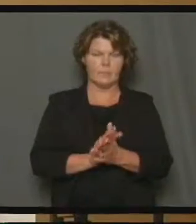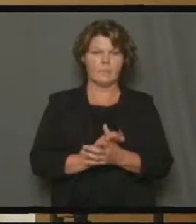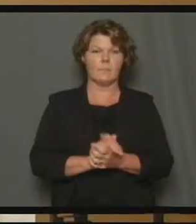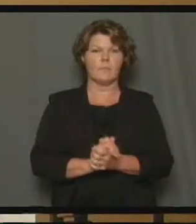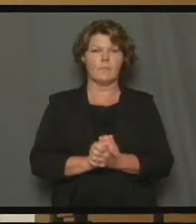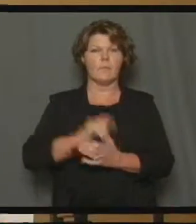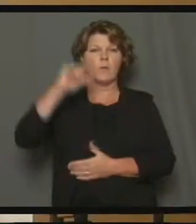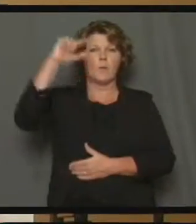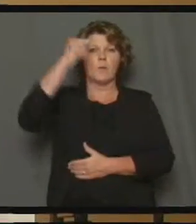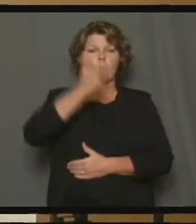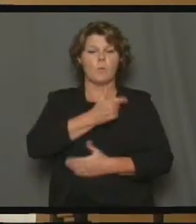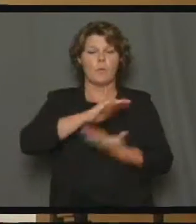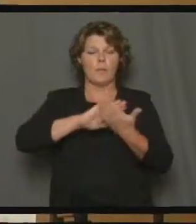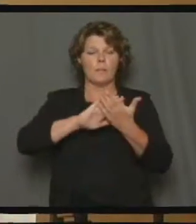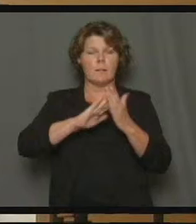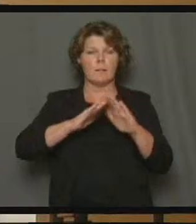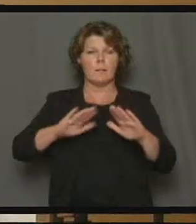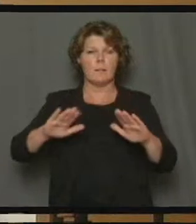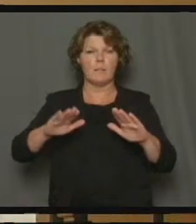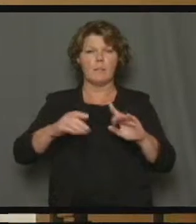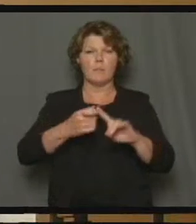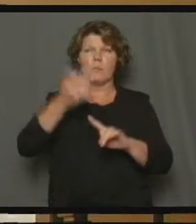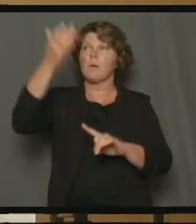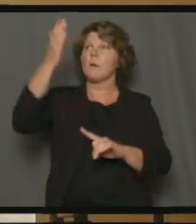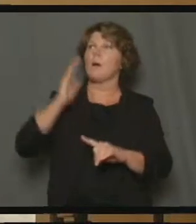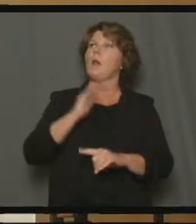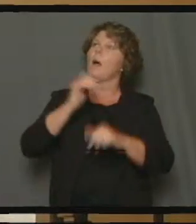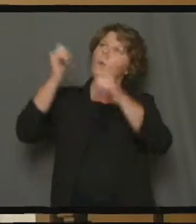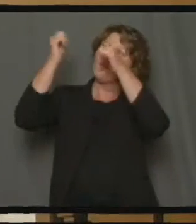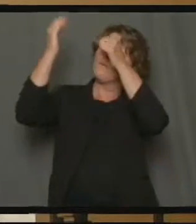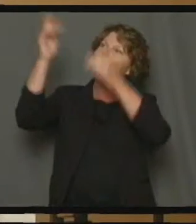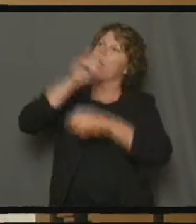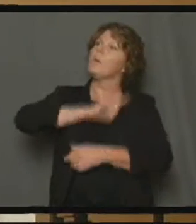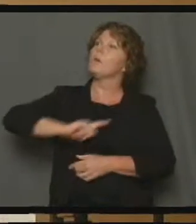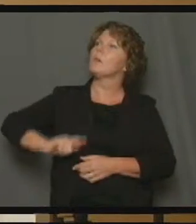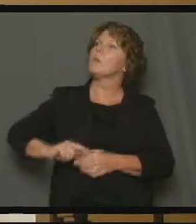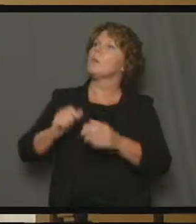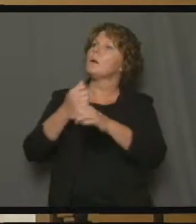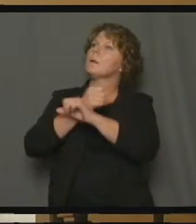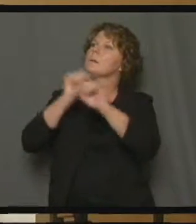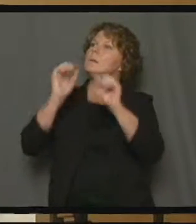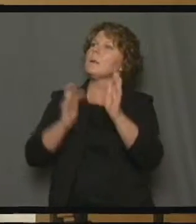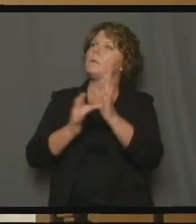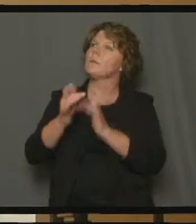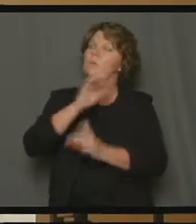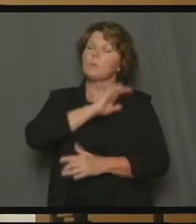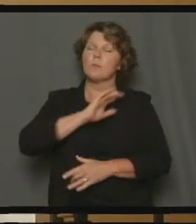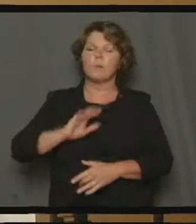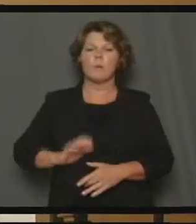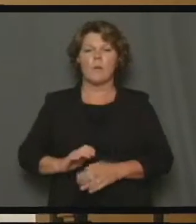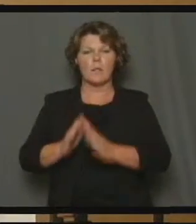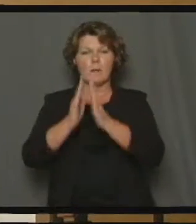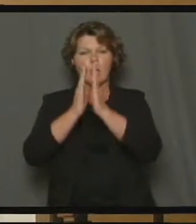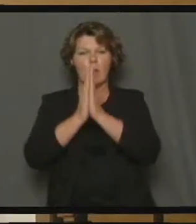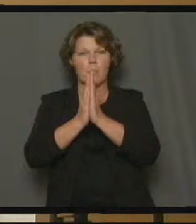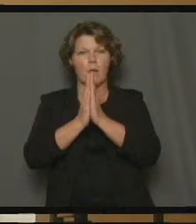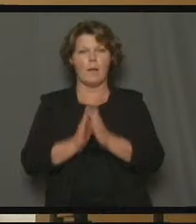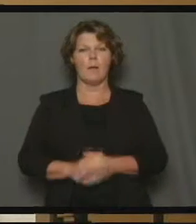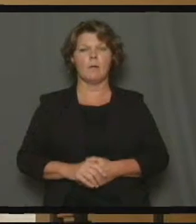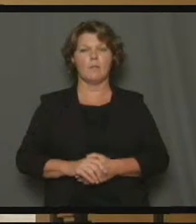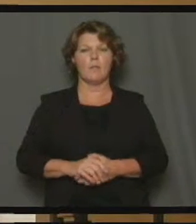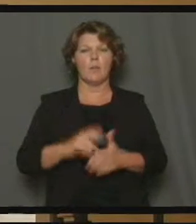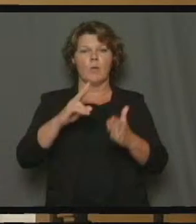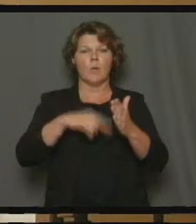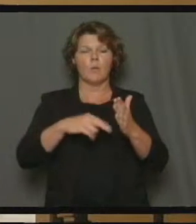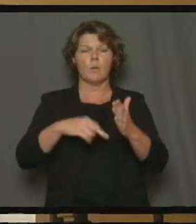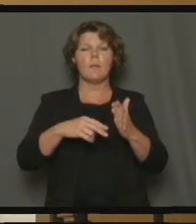Grace to you and peace from God our Father and from our Lord and Savior Jesus Christ. Amen. The text for my message today is